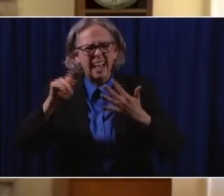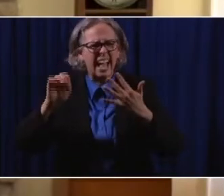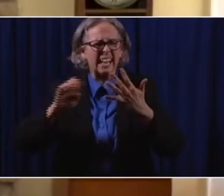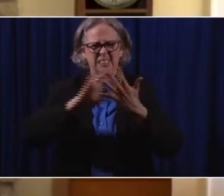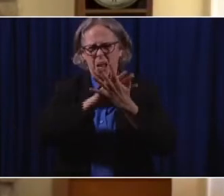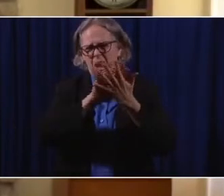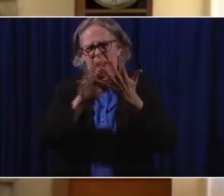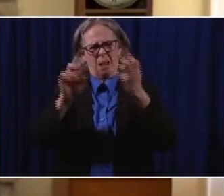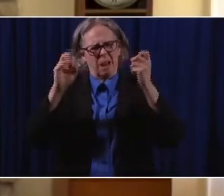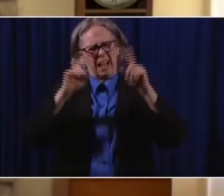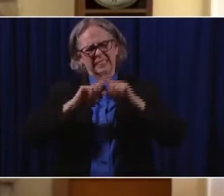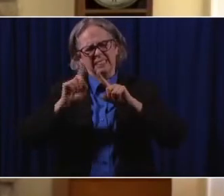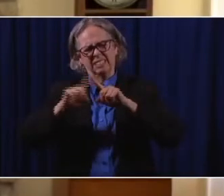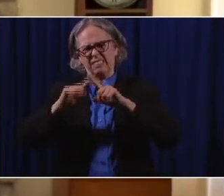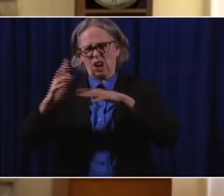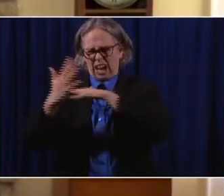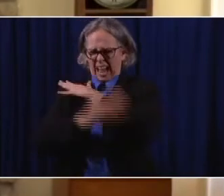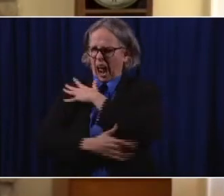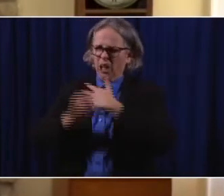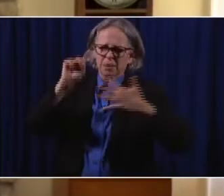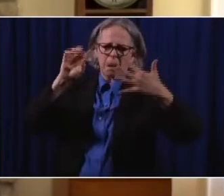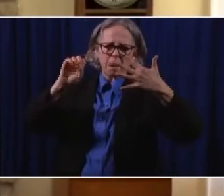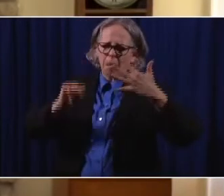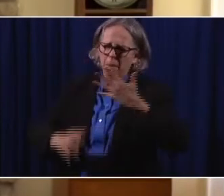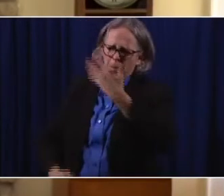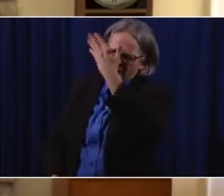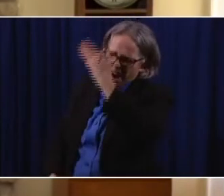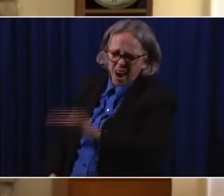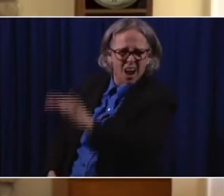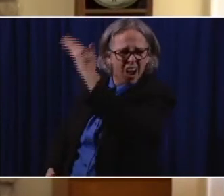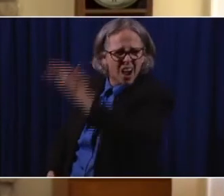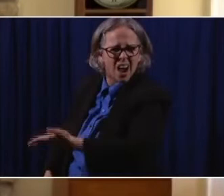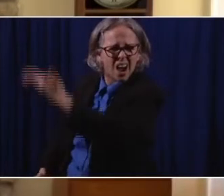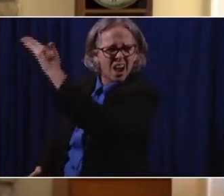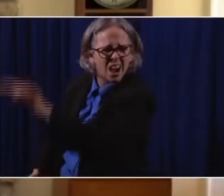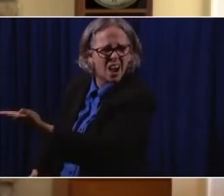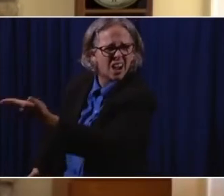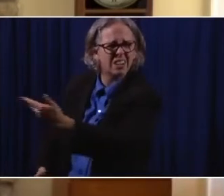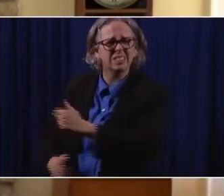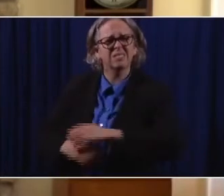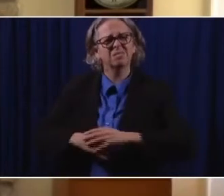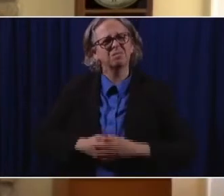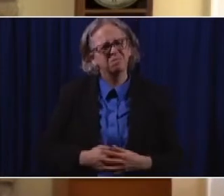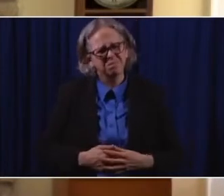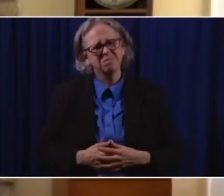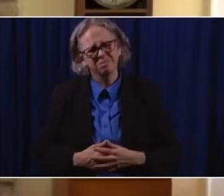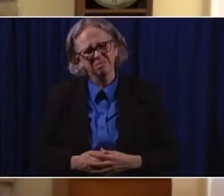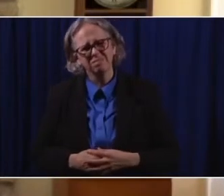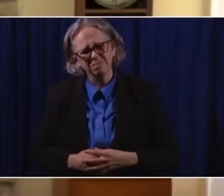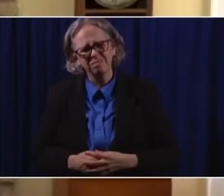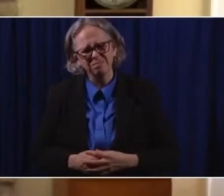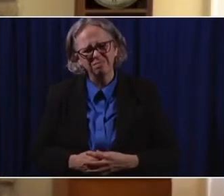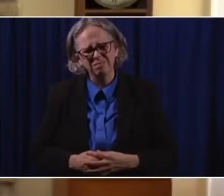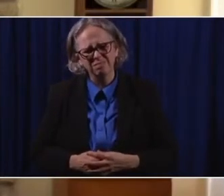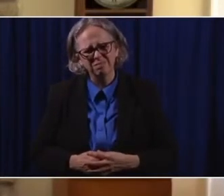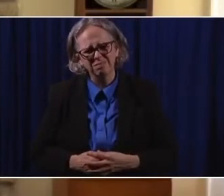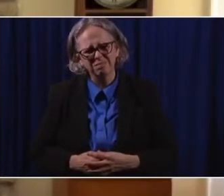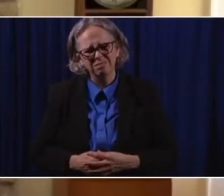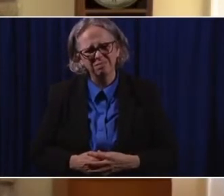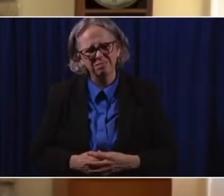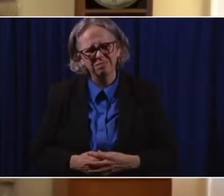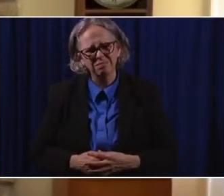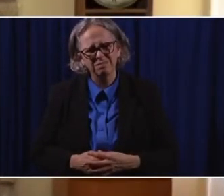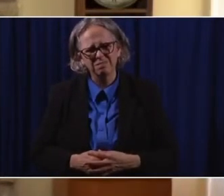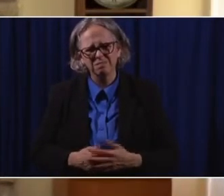then DeGreen, Clark, Montgomery, Scioto, Lawrence, Muskingum. Those are the top counties as